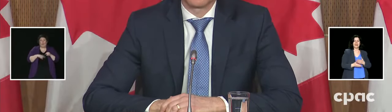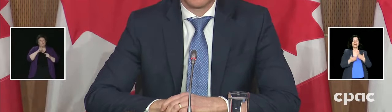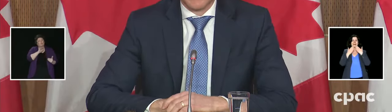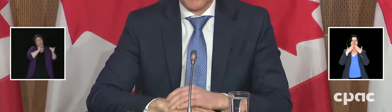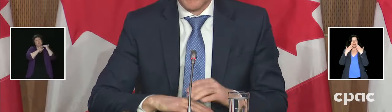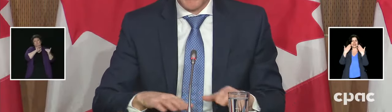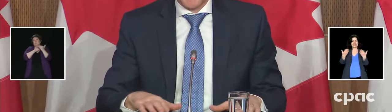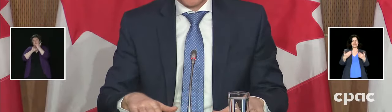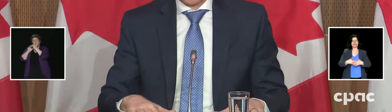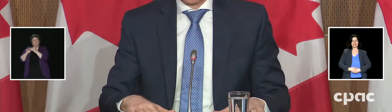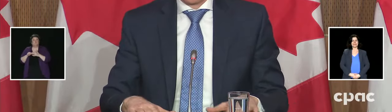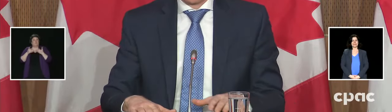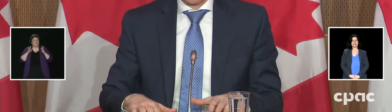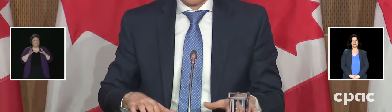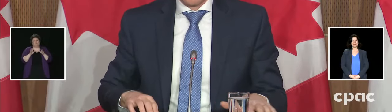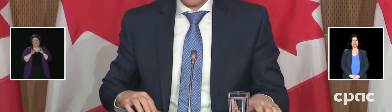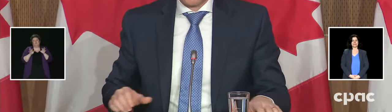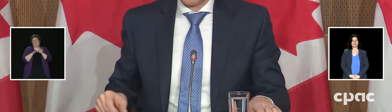Thank you.